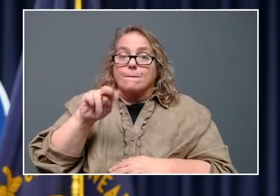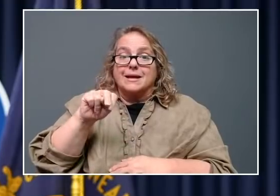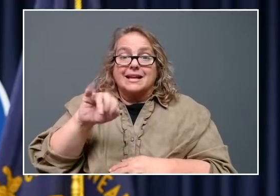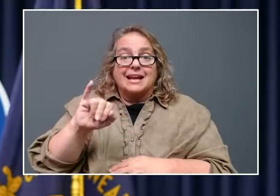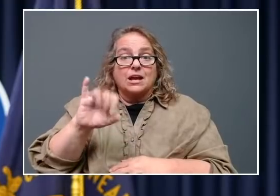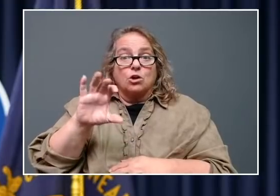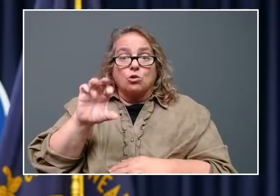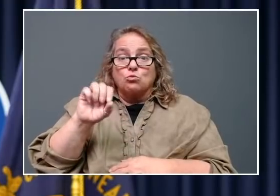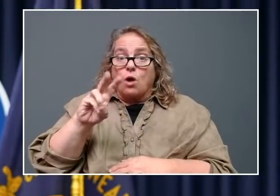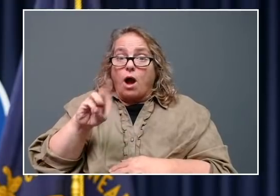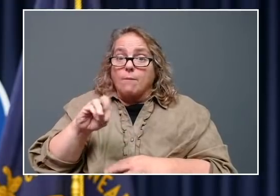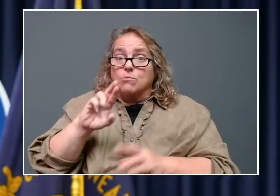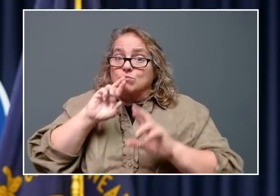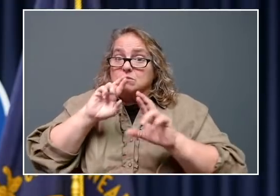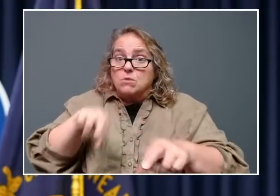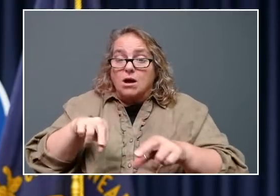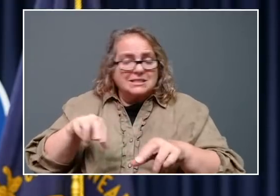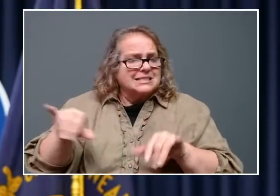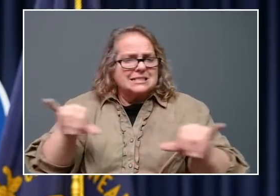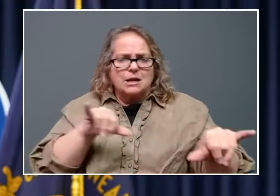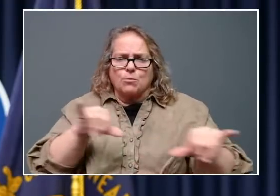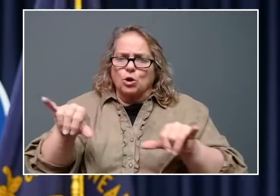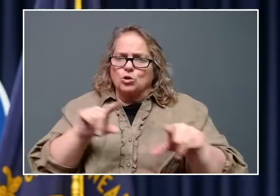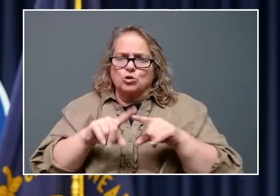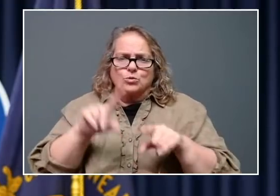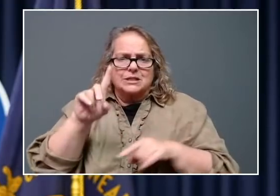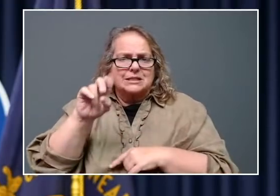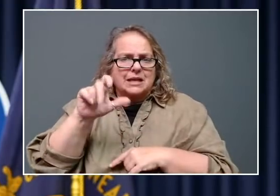response to Delta because we have the same tools,